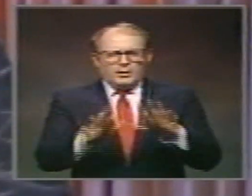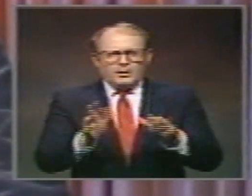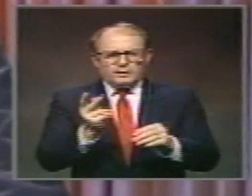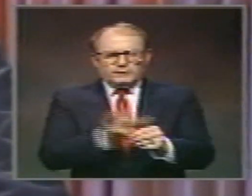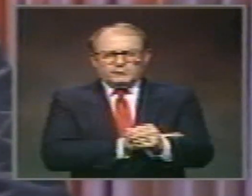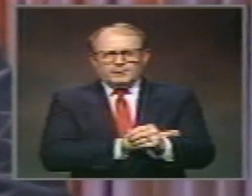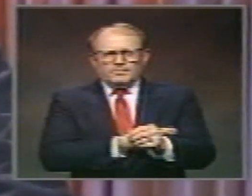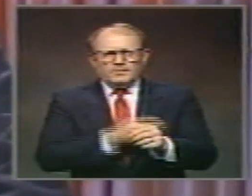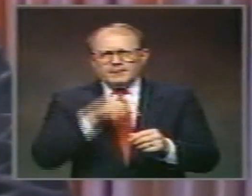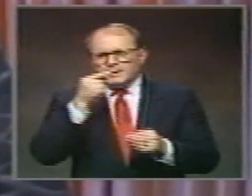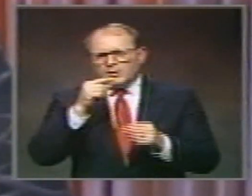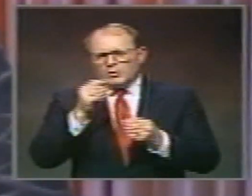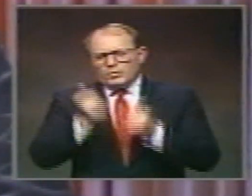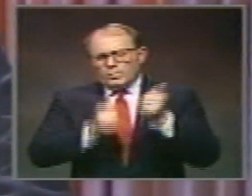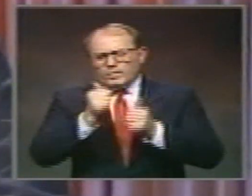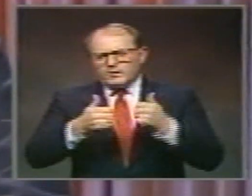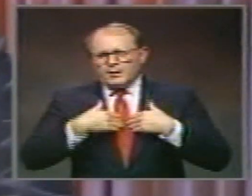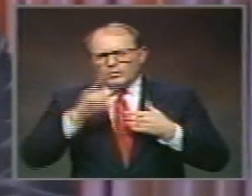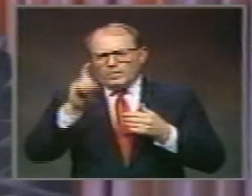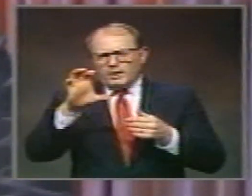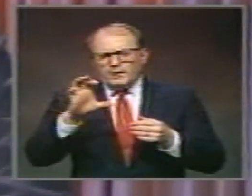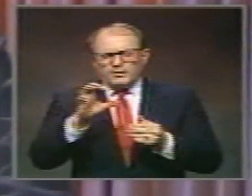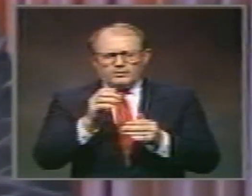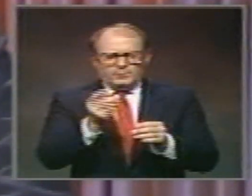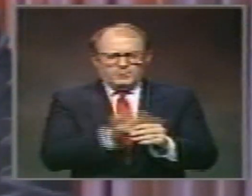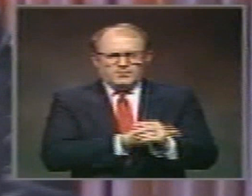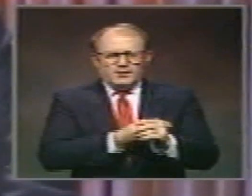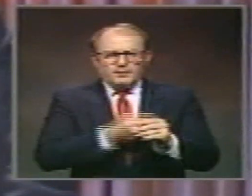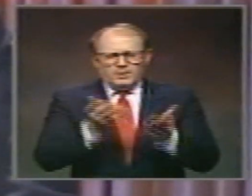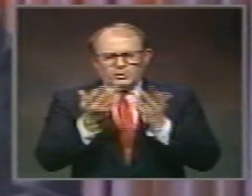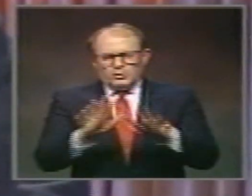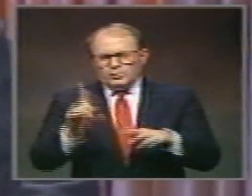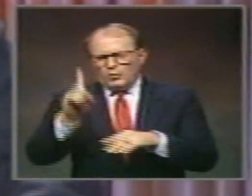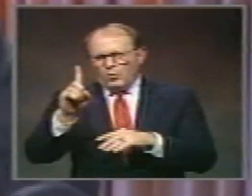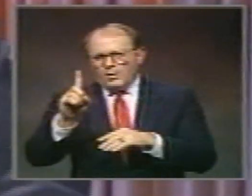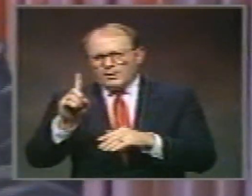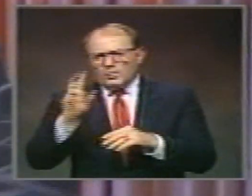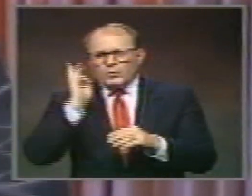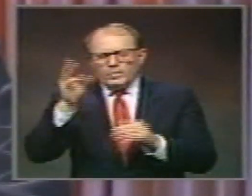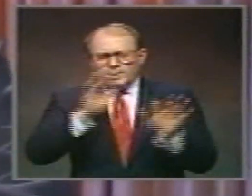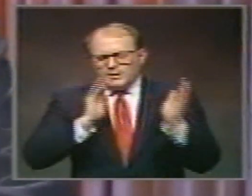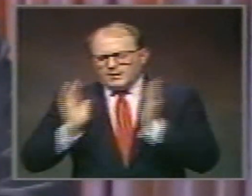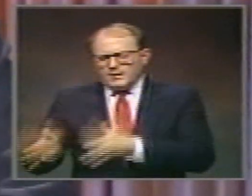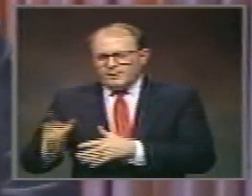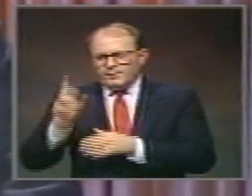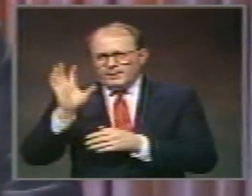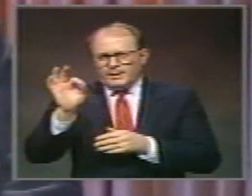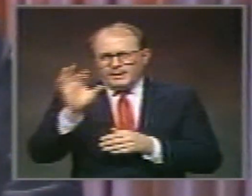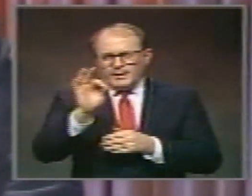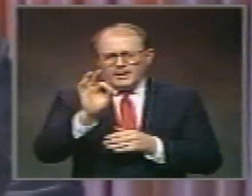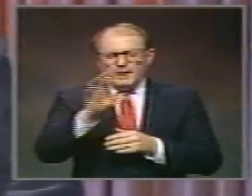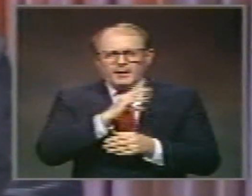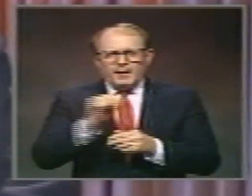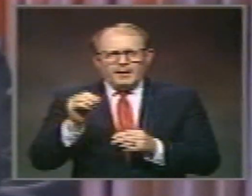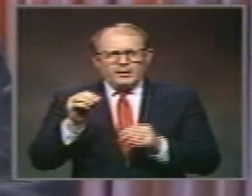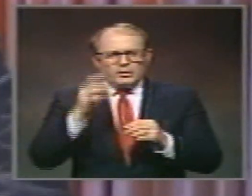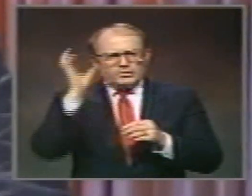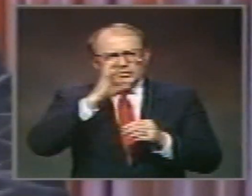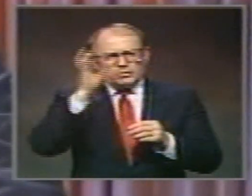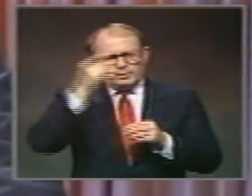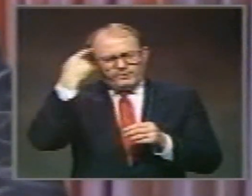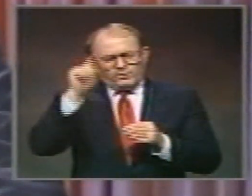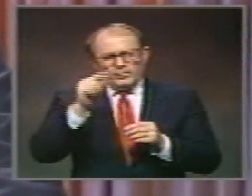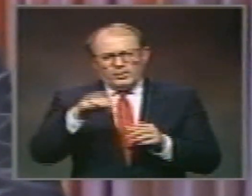you, having 100 sheep, if you should lose one of them, doesn't leave the 99 in the wilderness and go after the one that's